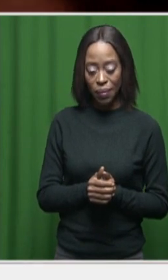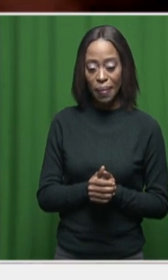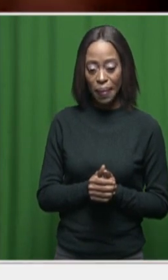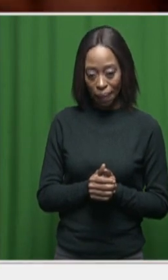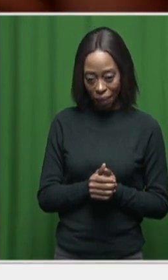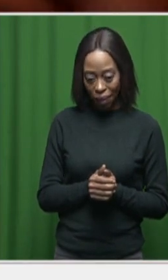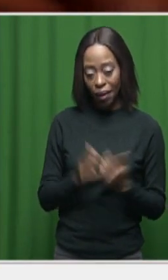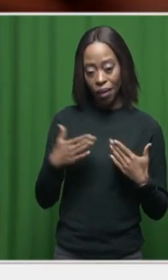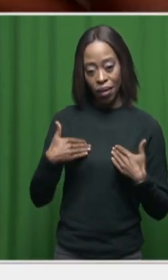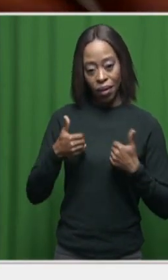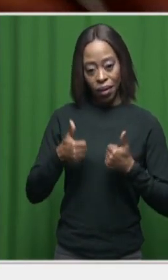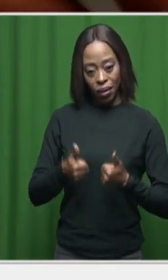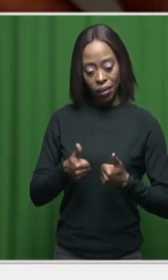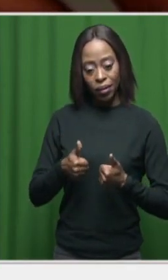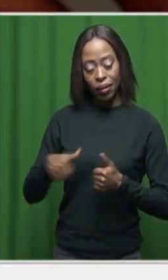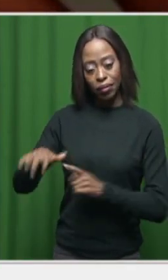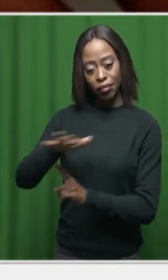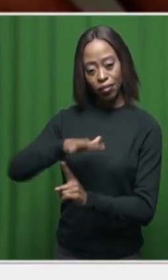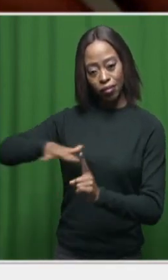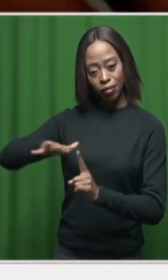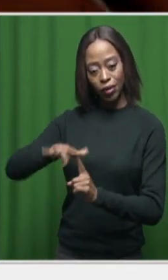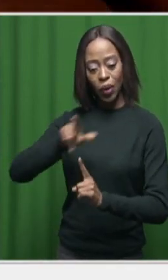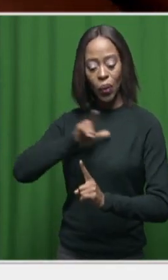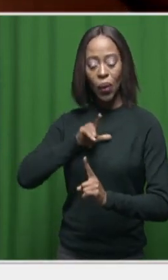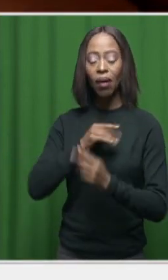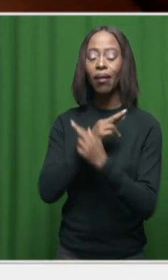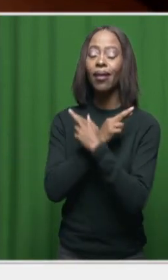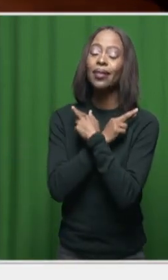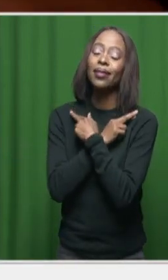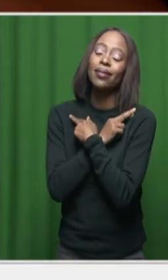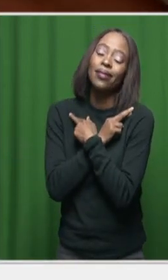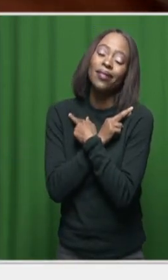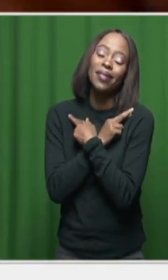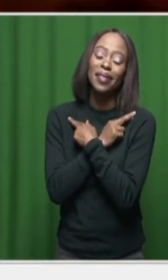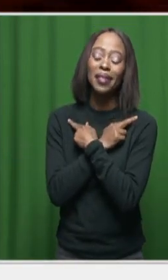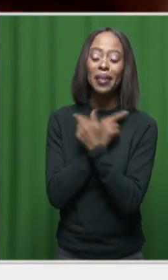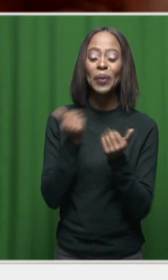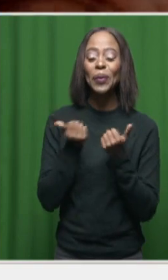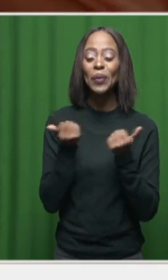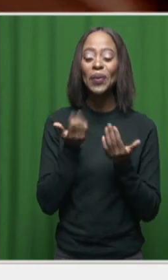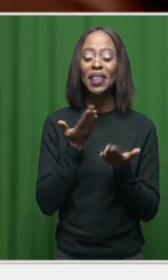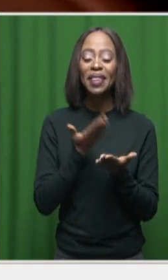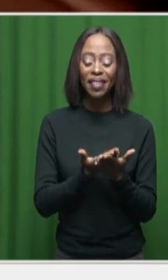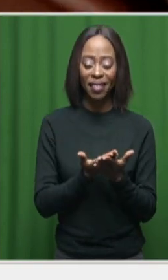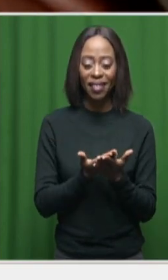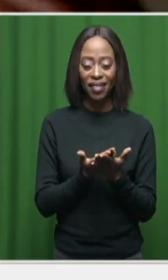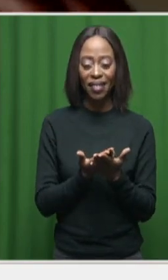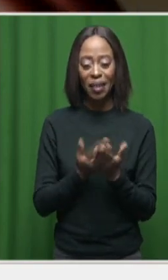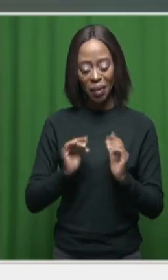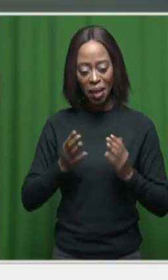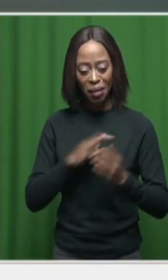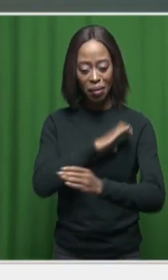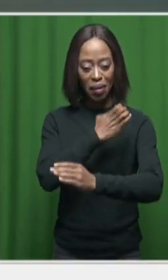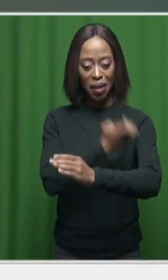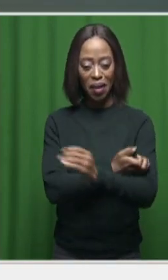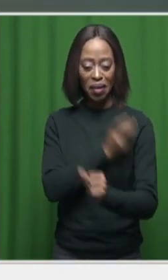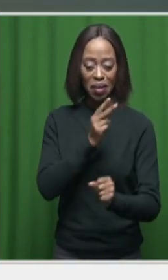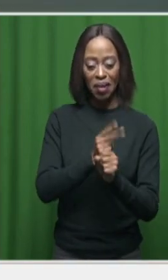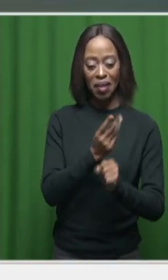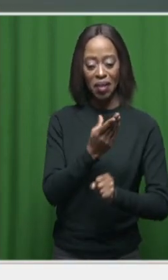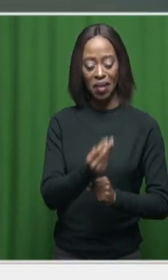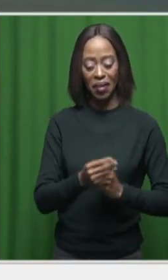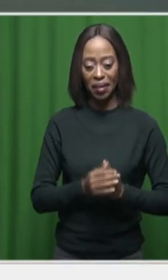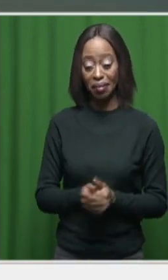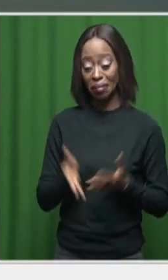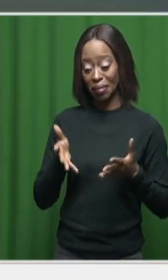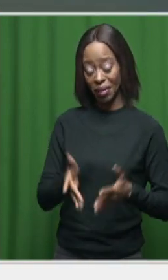dedicated a wellness spa to provide you with a truly relaxing experience and leave you completely revitalized. Here we